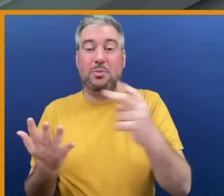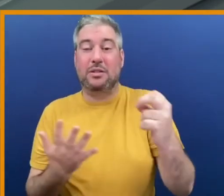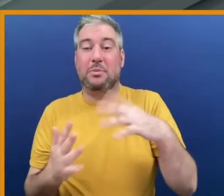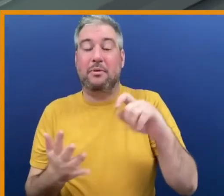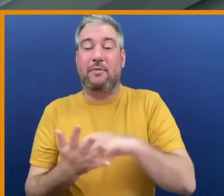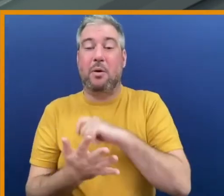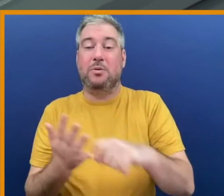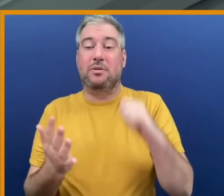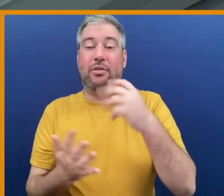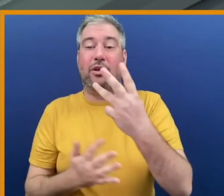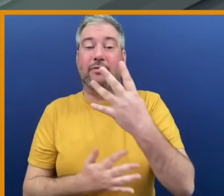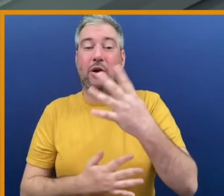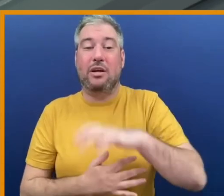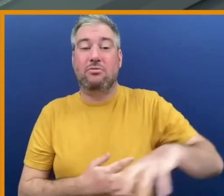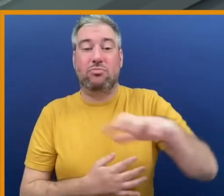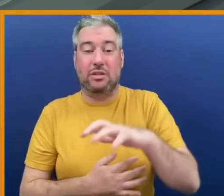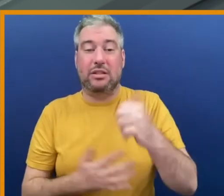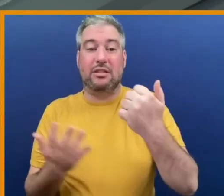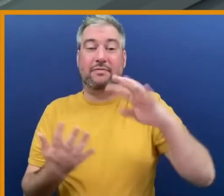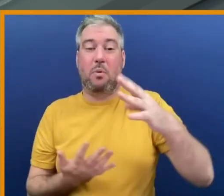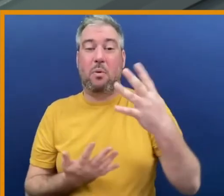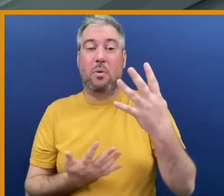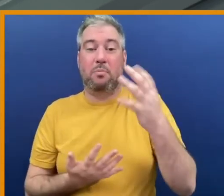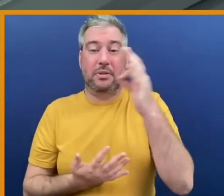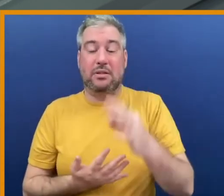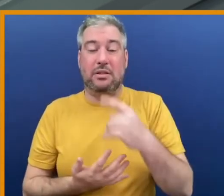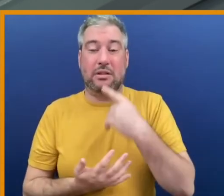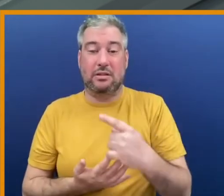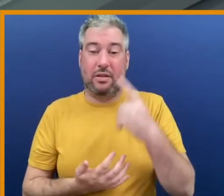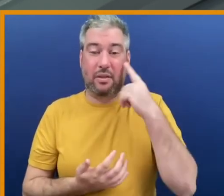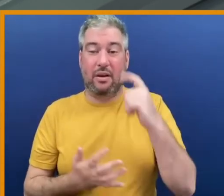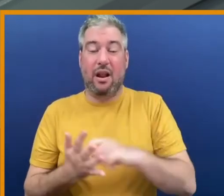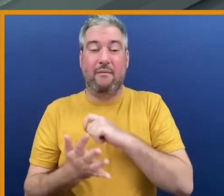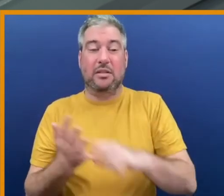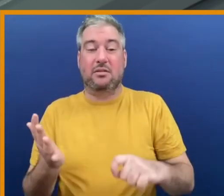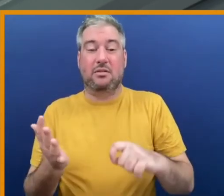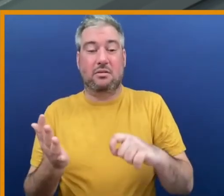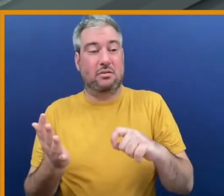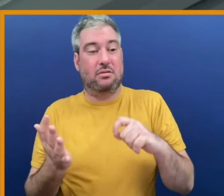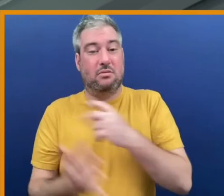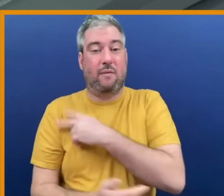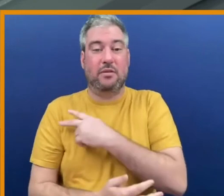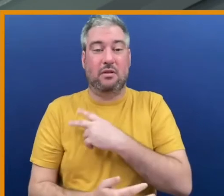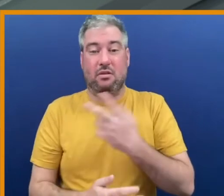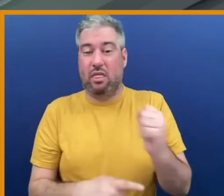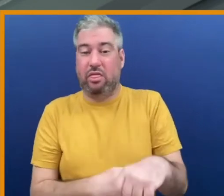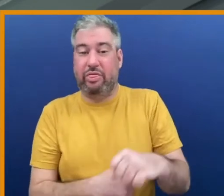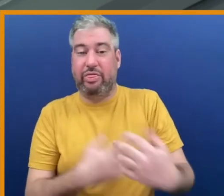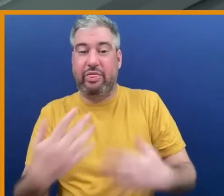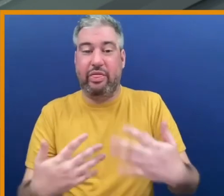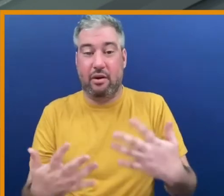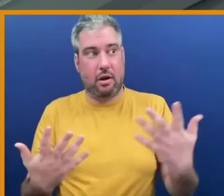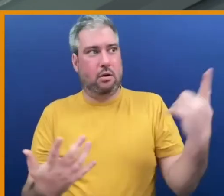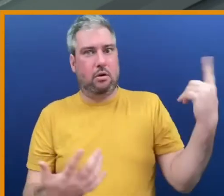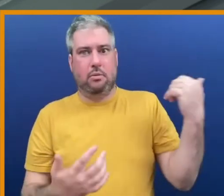them. Now, Partygate and everything around COVID and COVID contracts have brought this to a fore.